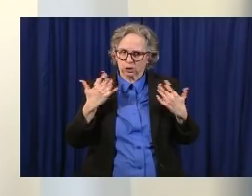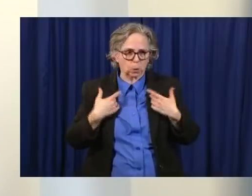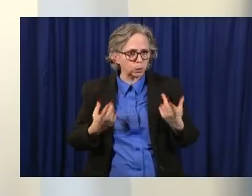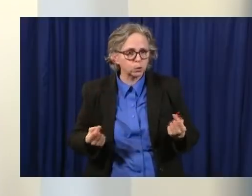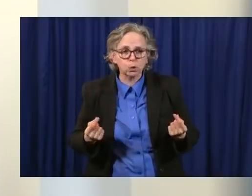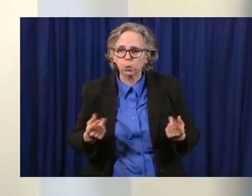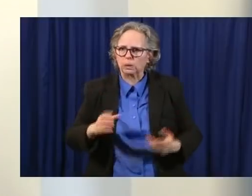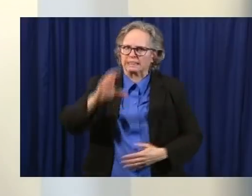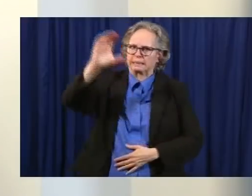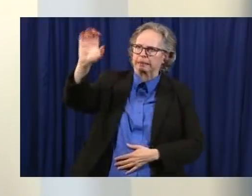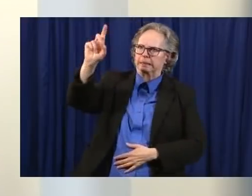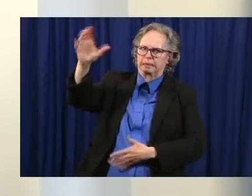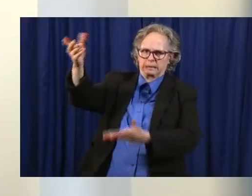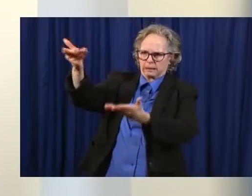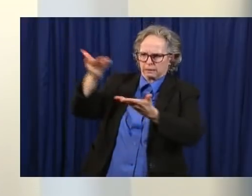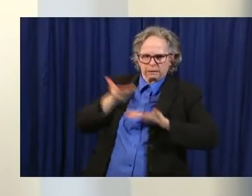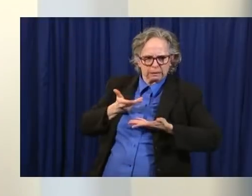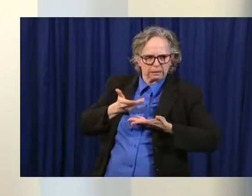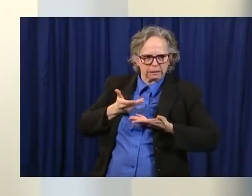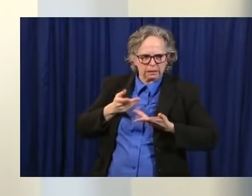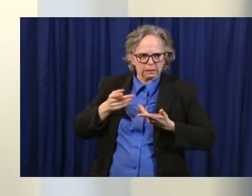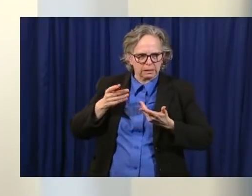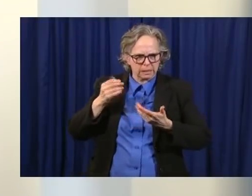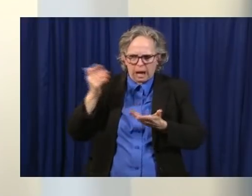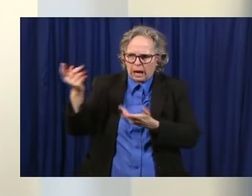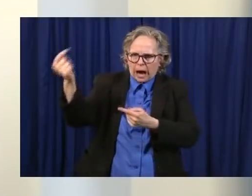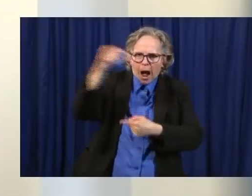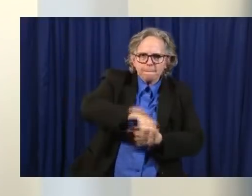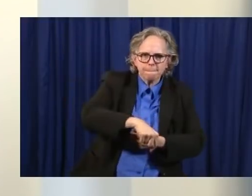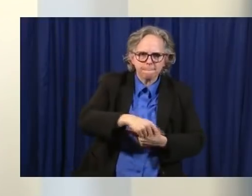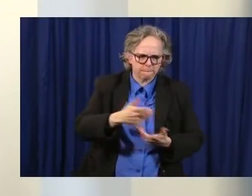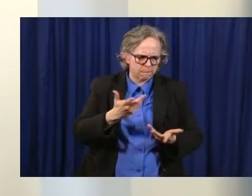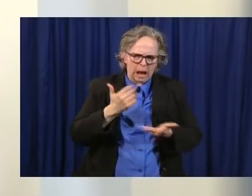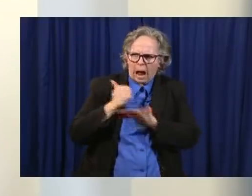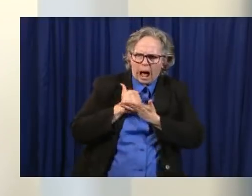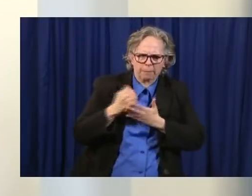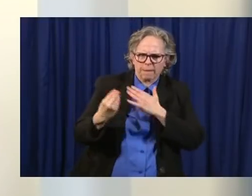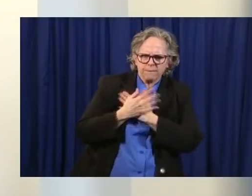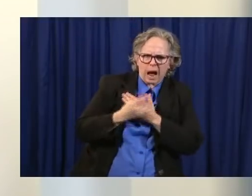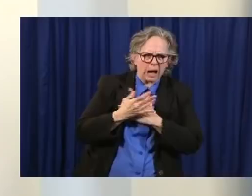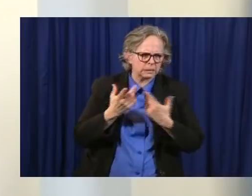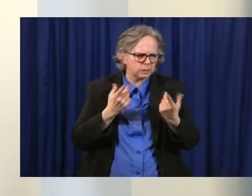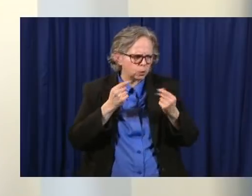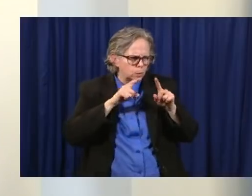site helping us as well in working on the best protocols for nursing homes